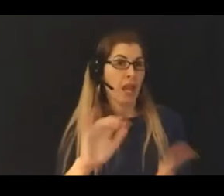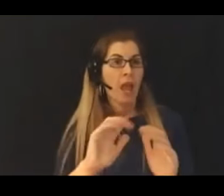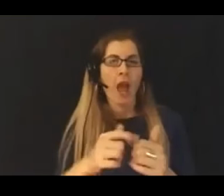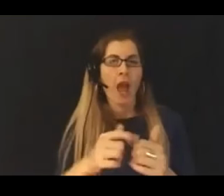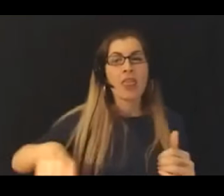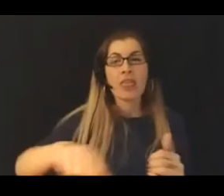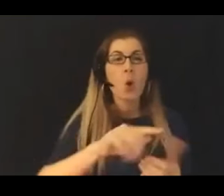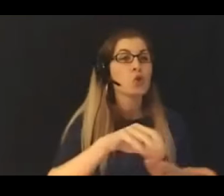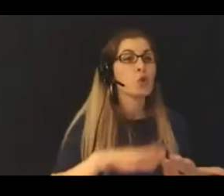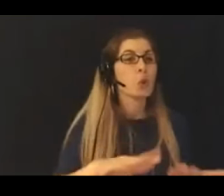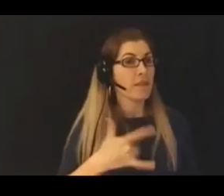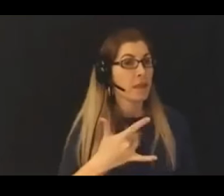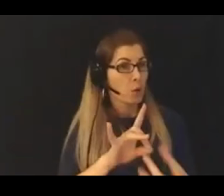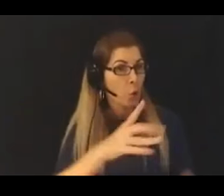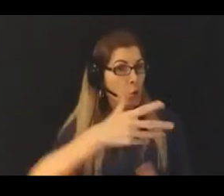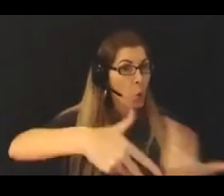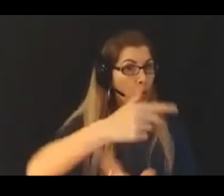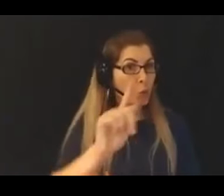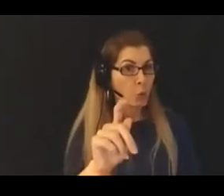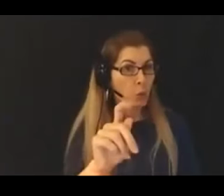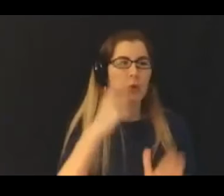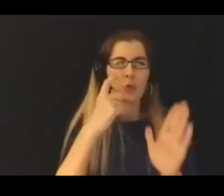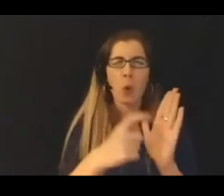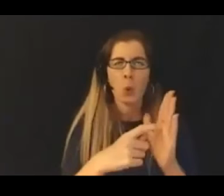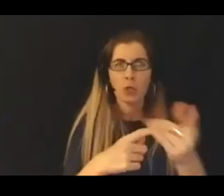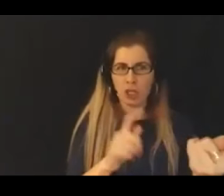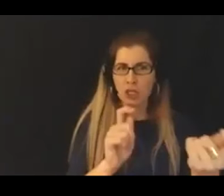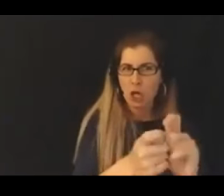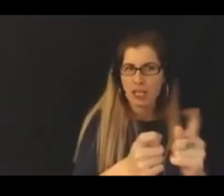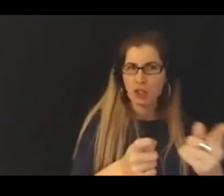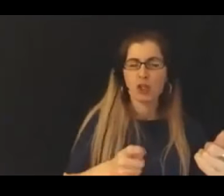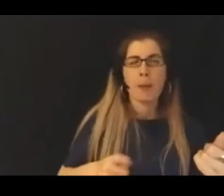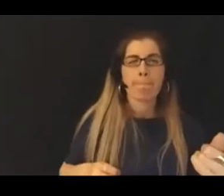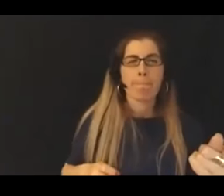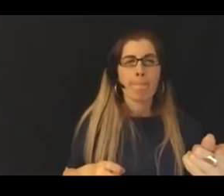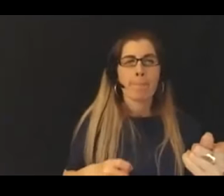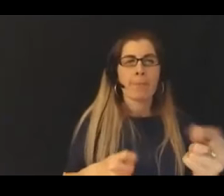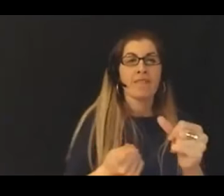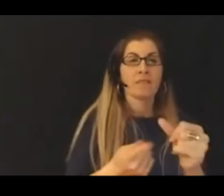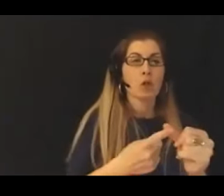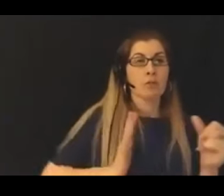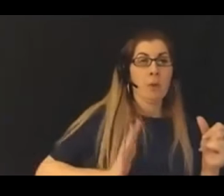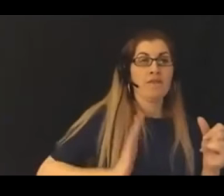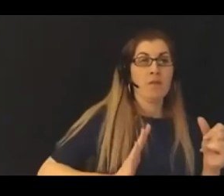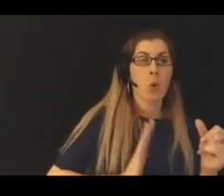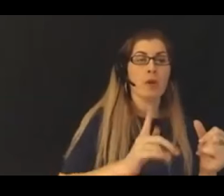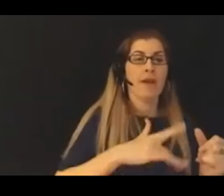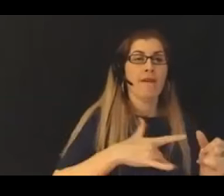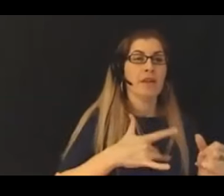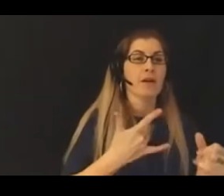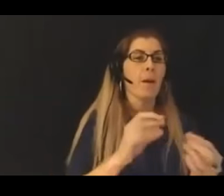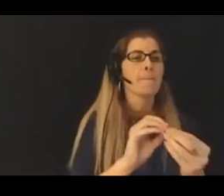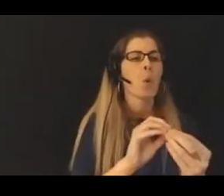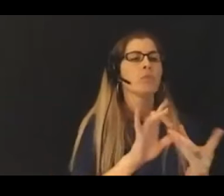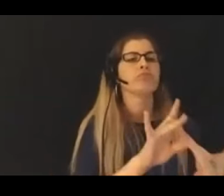feel? We see, and again, you're looking at the change score here, so that the individuals that took the class felt more connected to